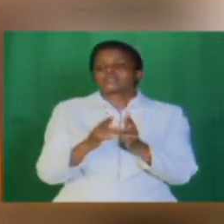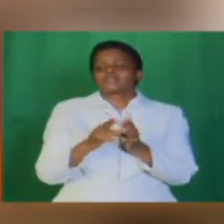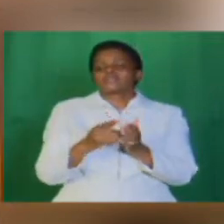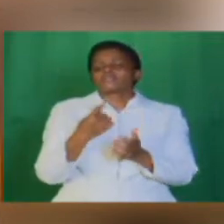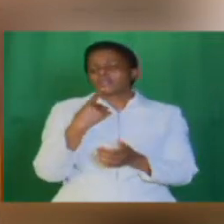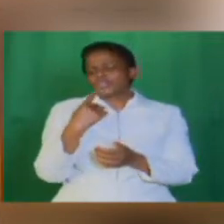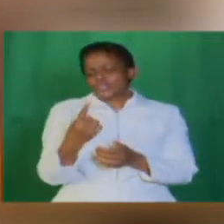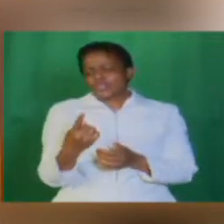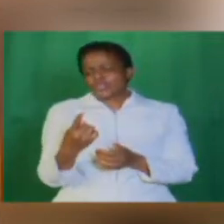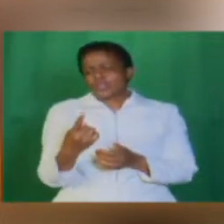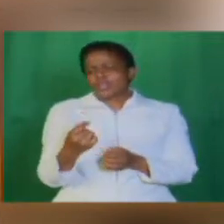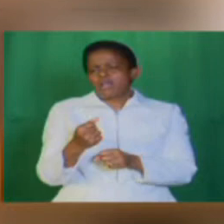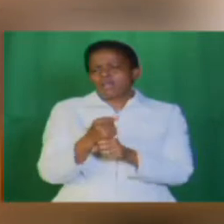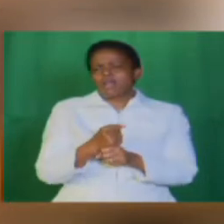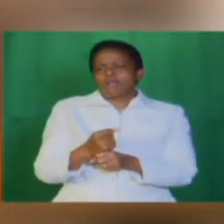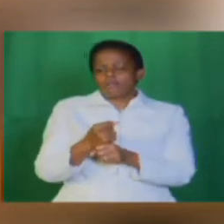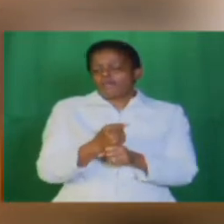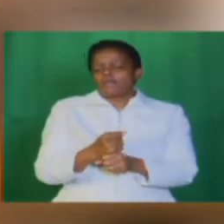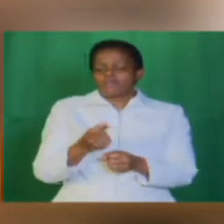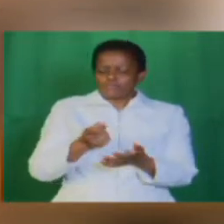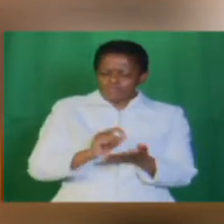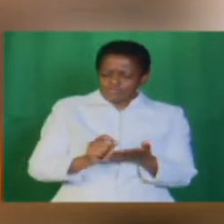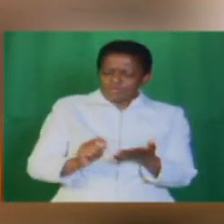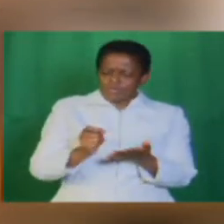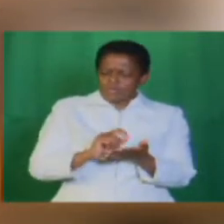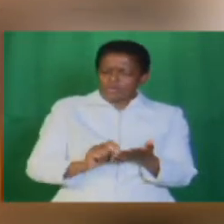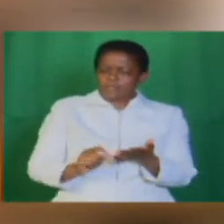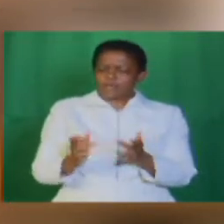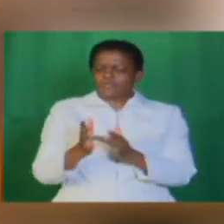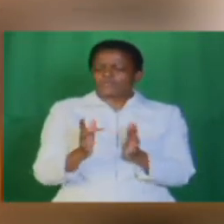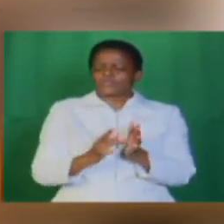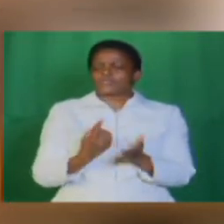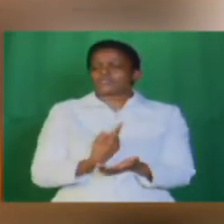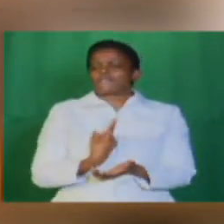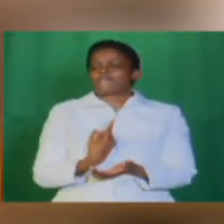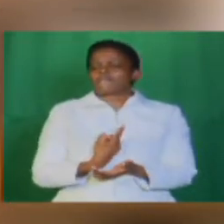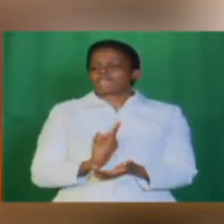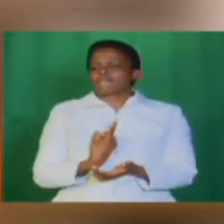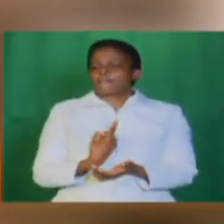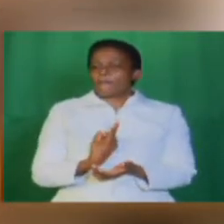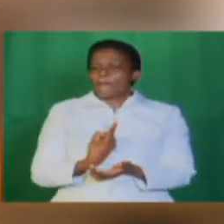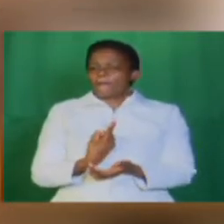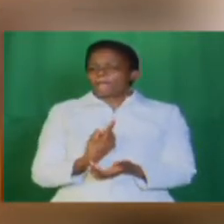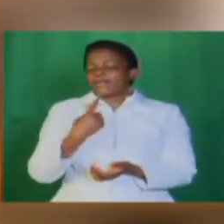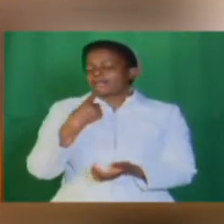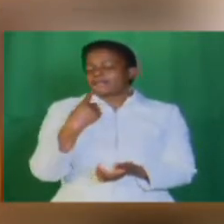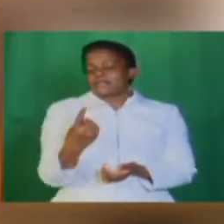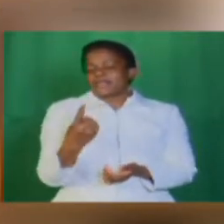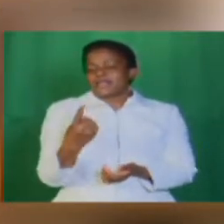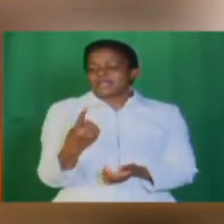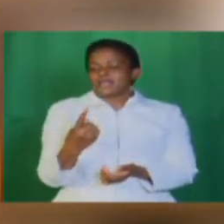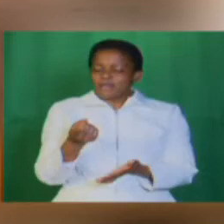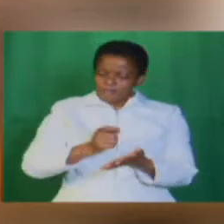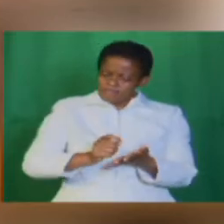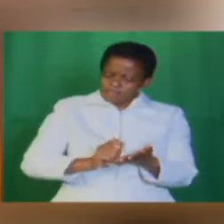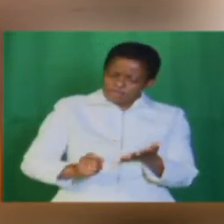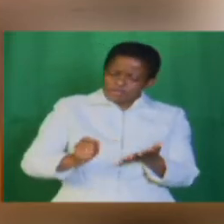is written about him. It is written that the Christ shall suffer